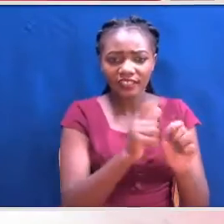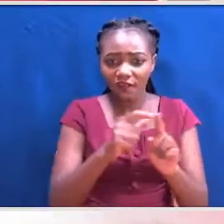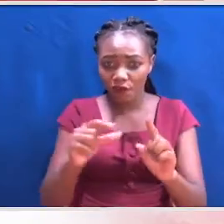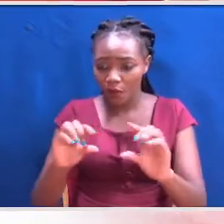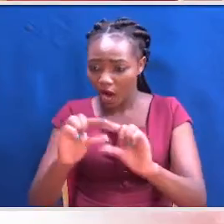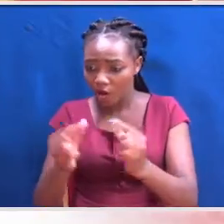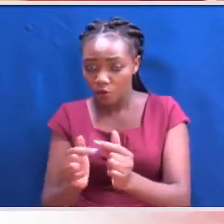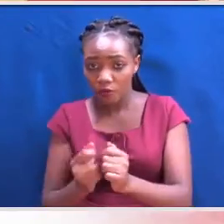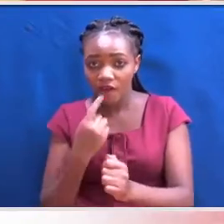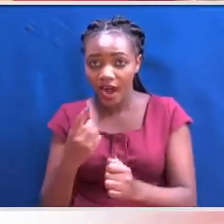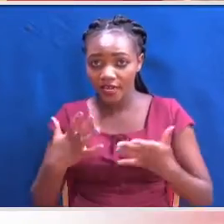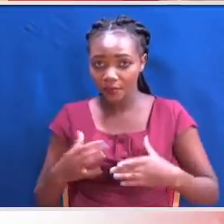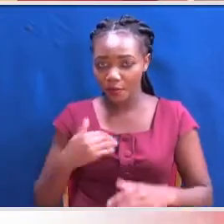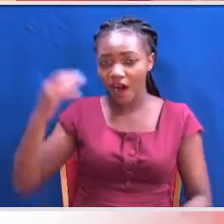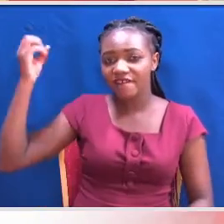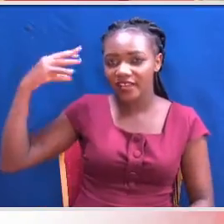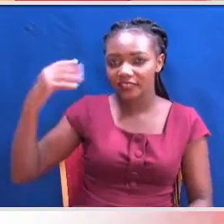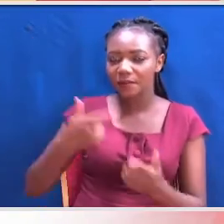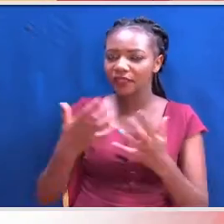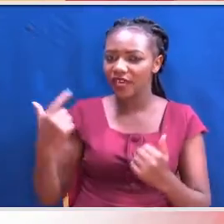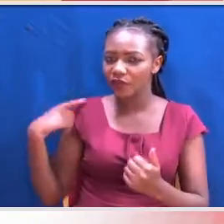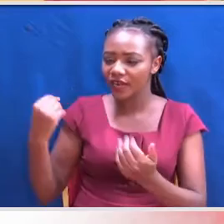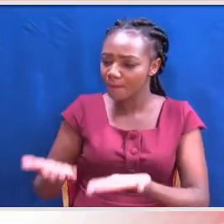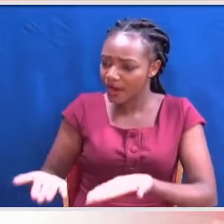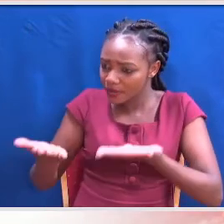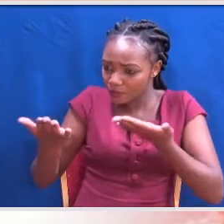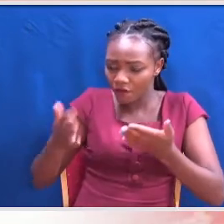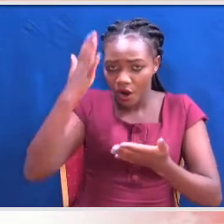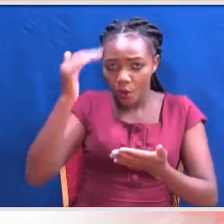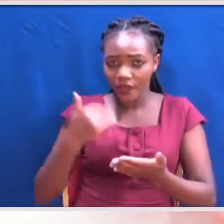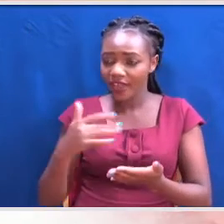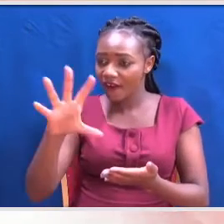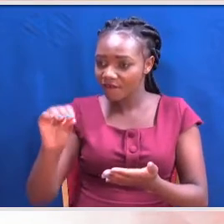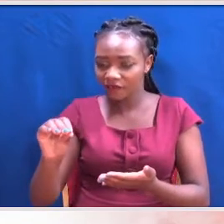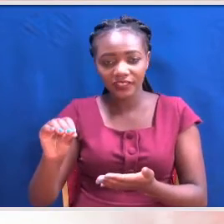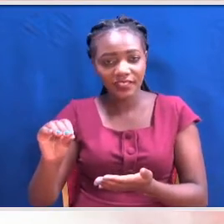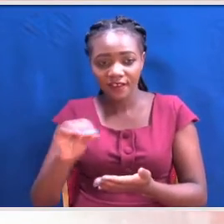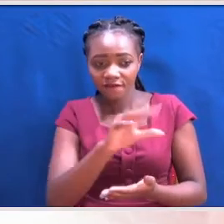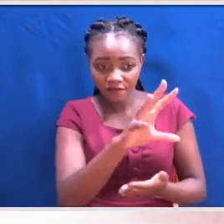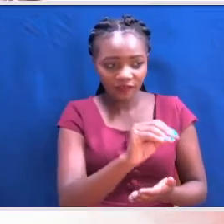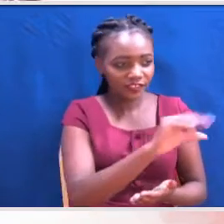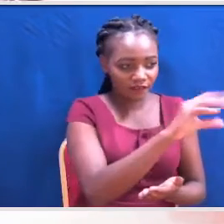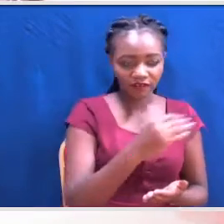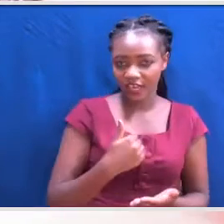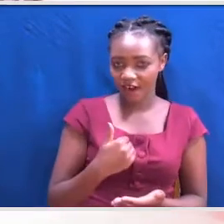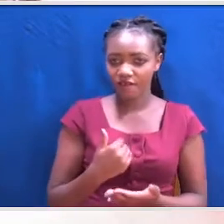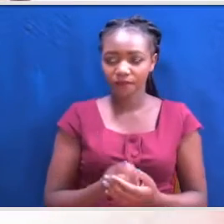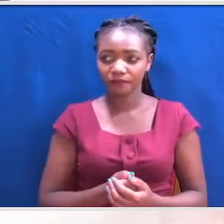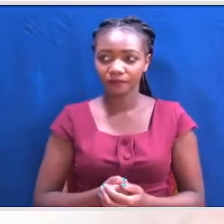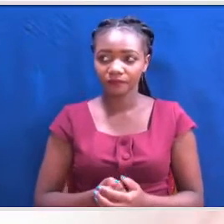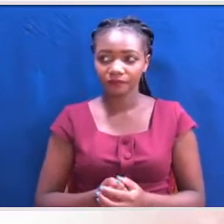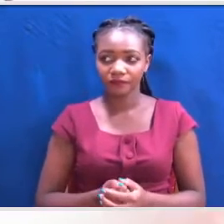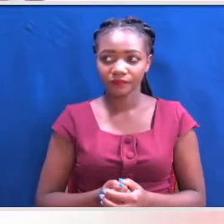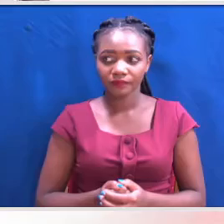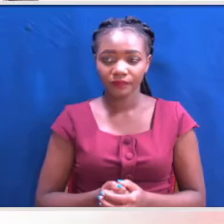power connected to their homes, but the number has soared up to 50 people in every 100 connected to the grid. Apart from